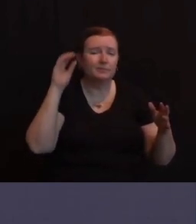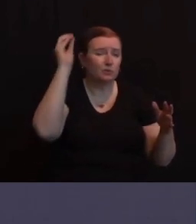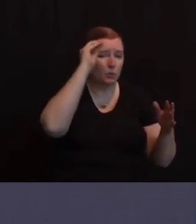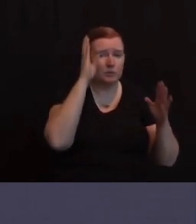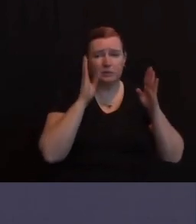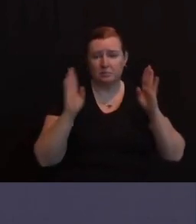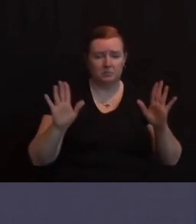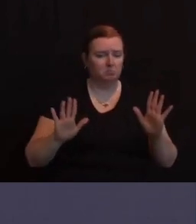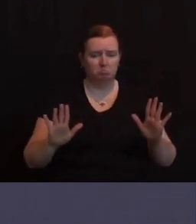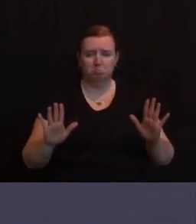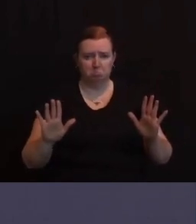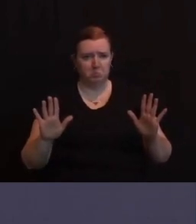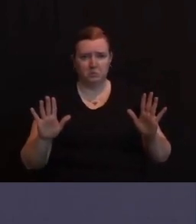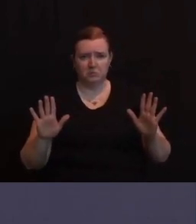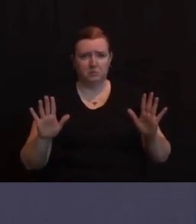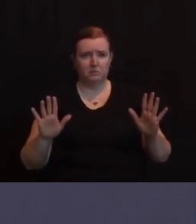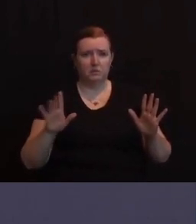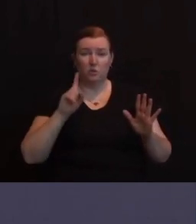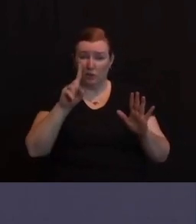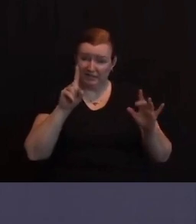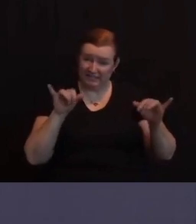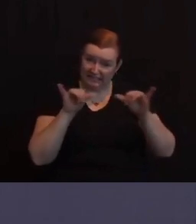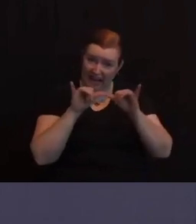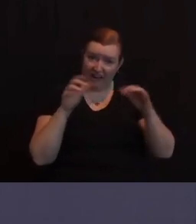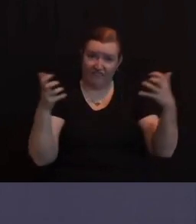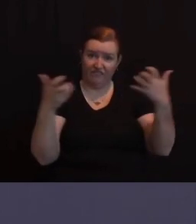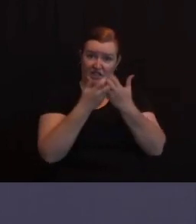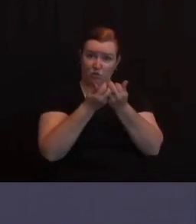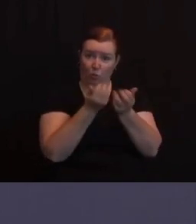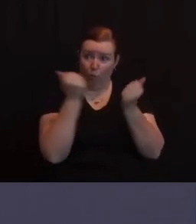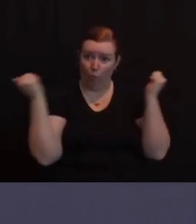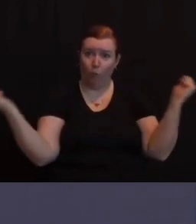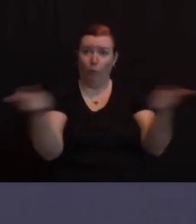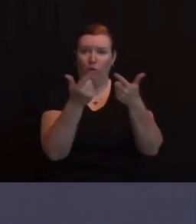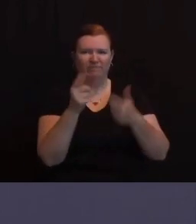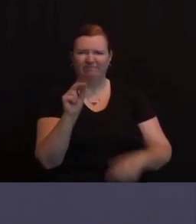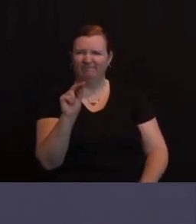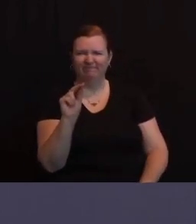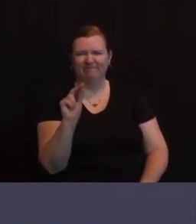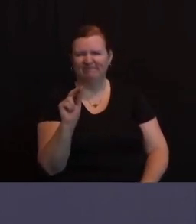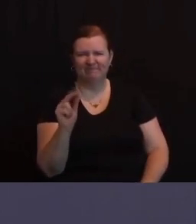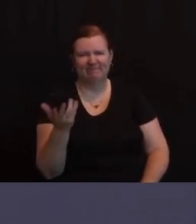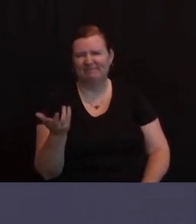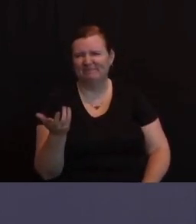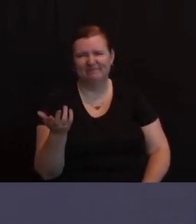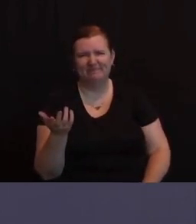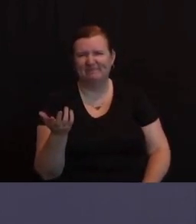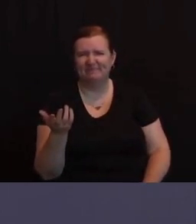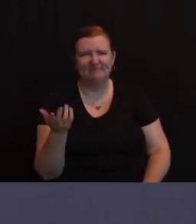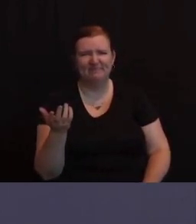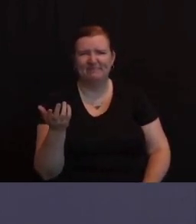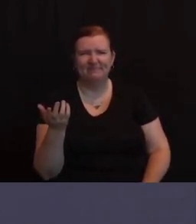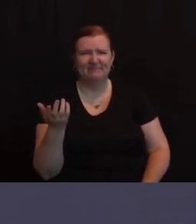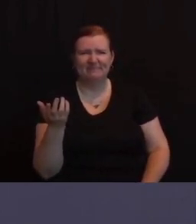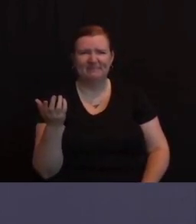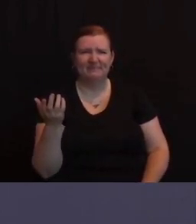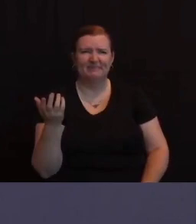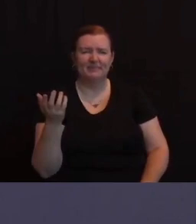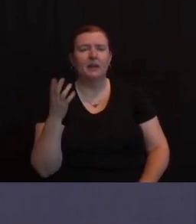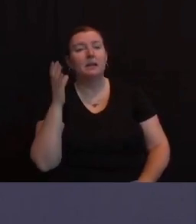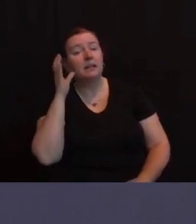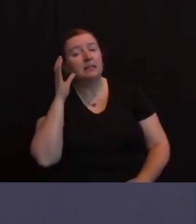there's no one-size-fits-all here, and I cannot say that strongly enough. Yeah, I mean, listen, I wish I